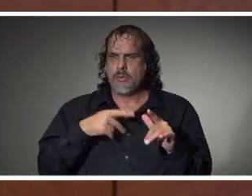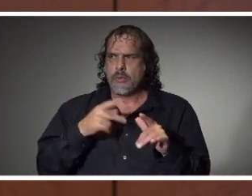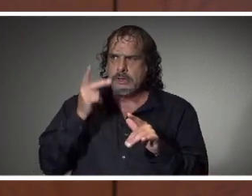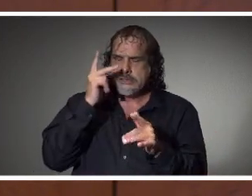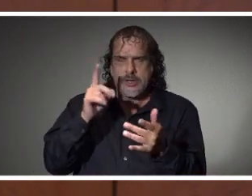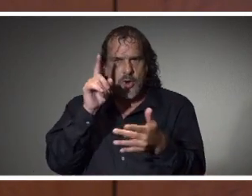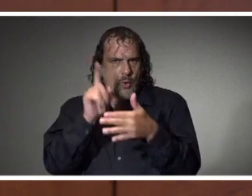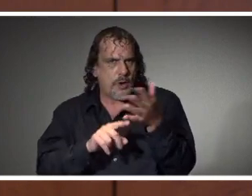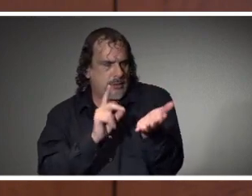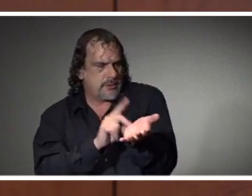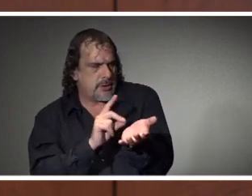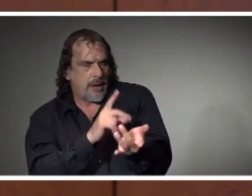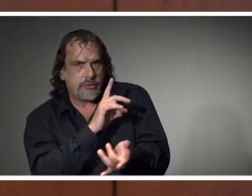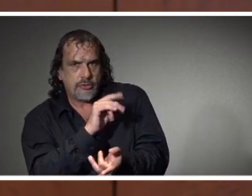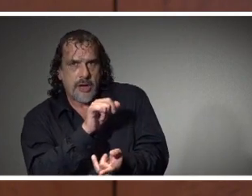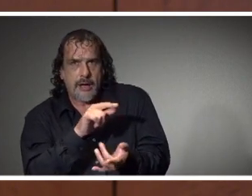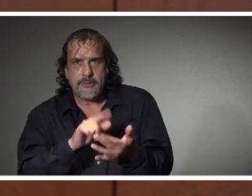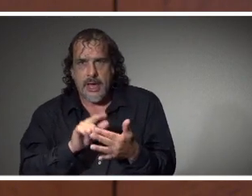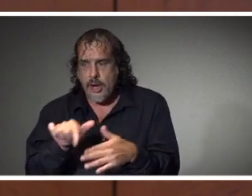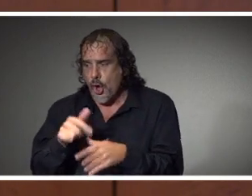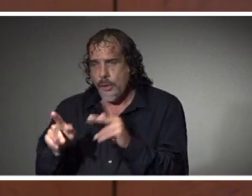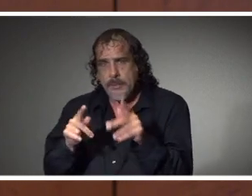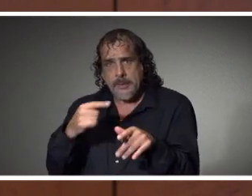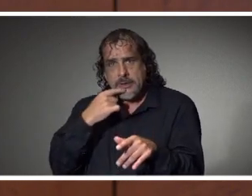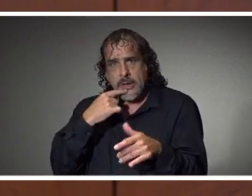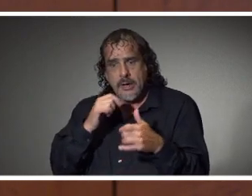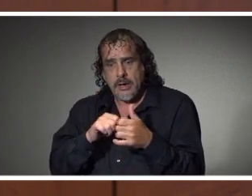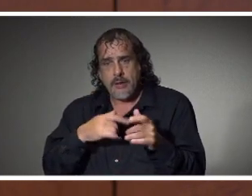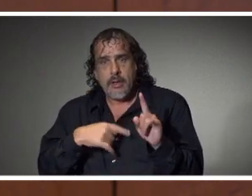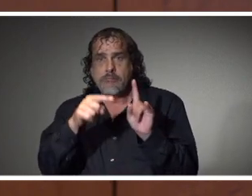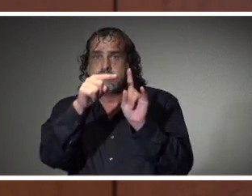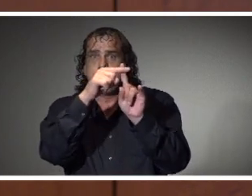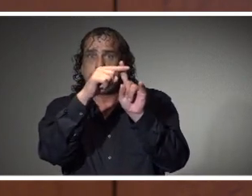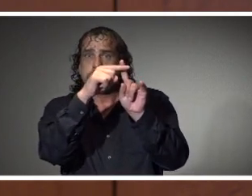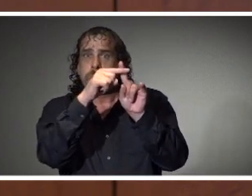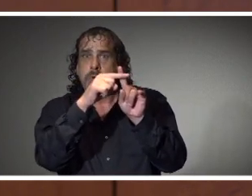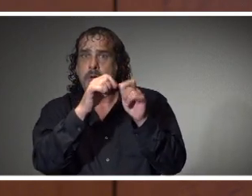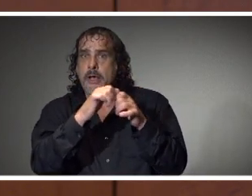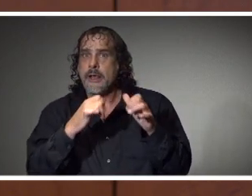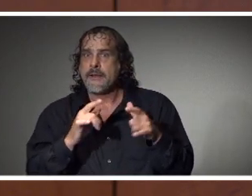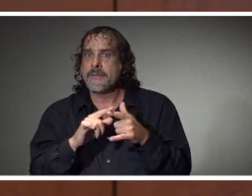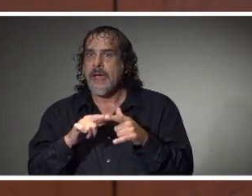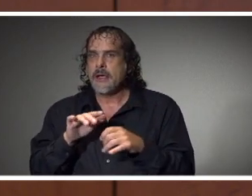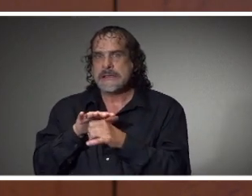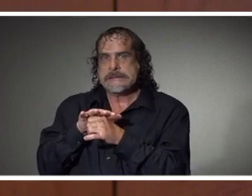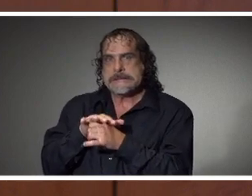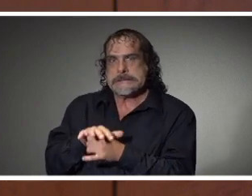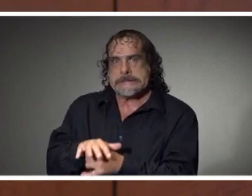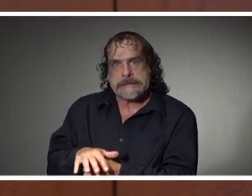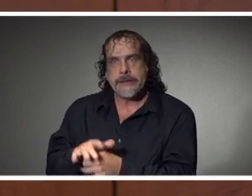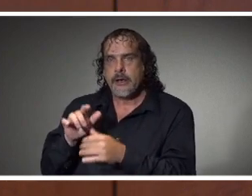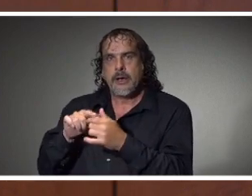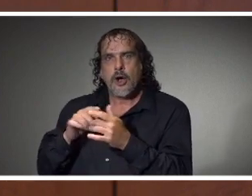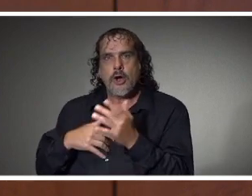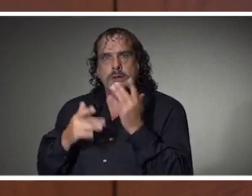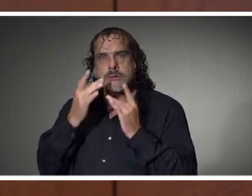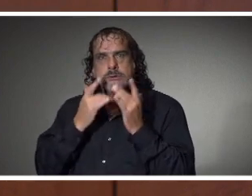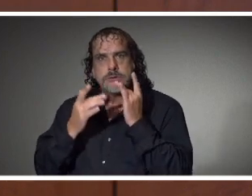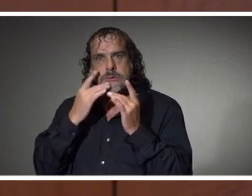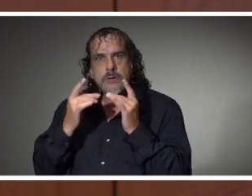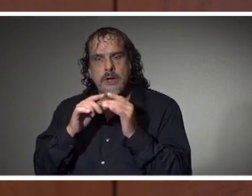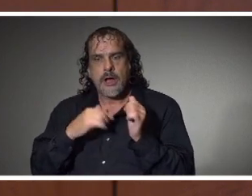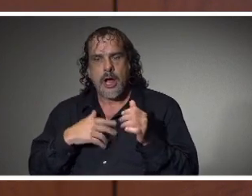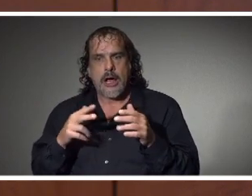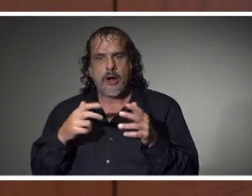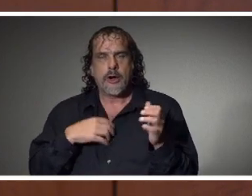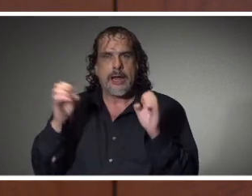Dobbs and others have said, that the cases that are going on, it creates a drain on the statewide emergency logistical